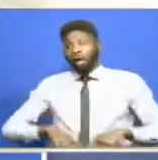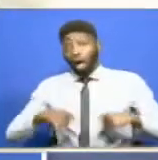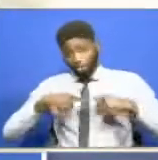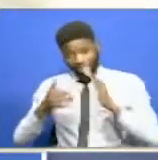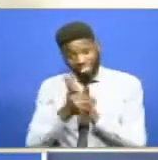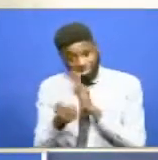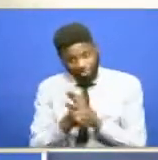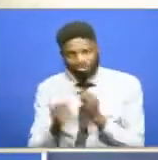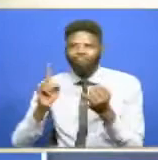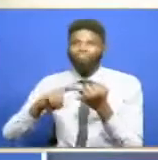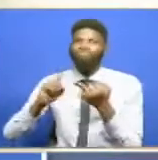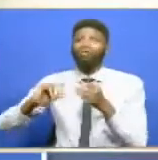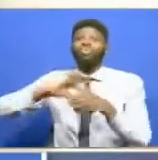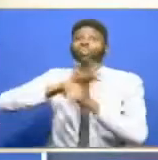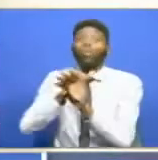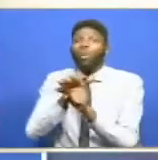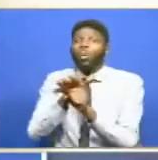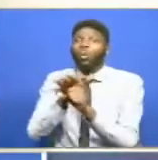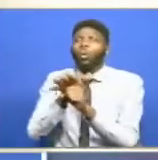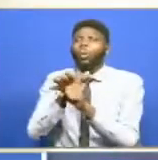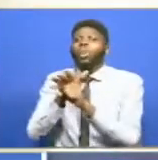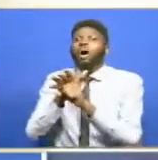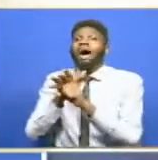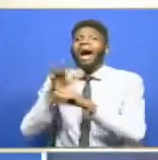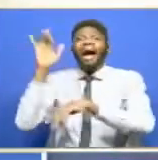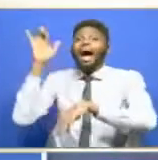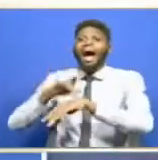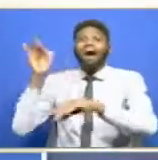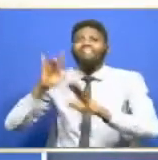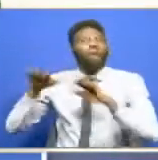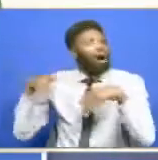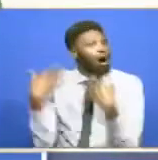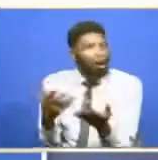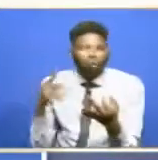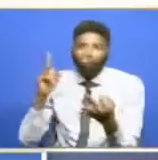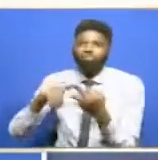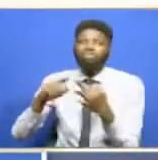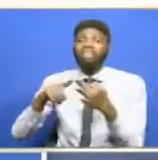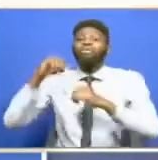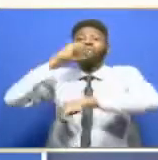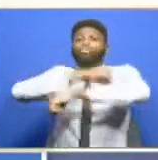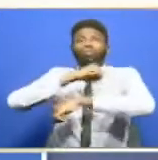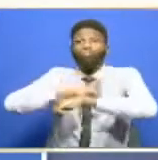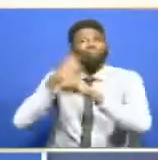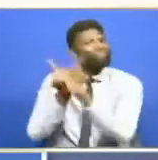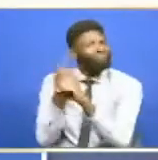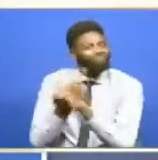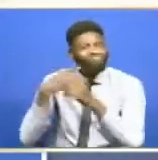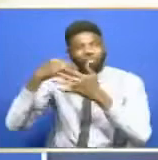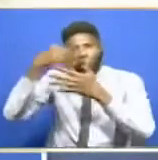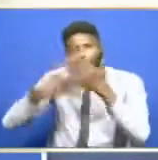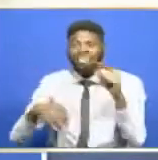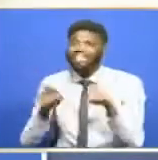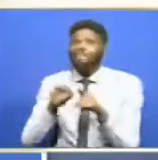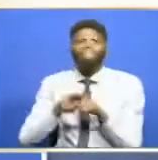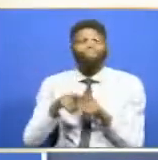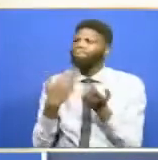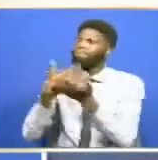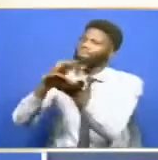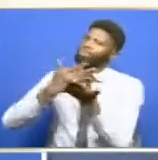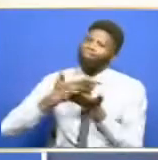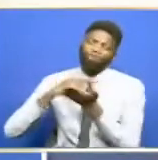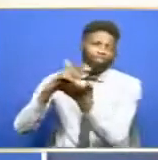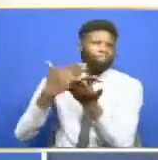how coronavirus has infected them, and how school stuff like that, and sharing how their